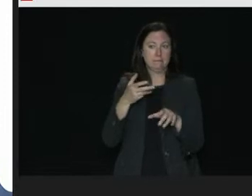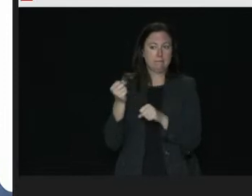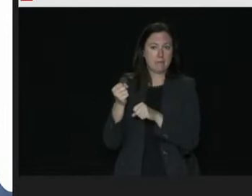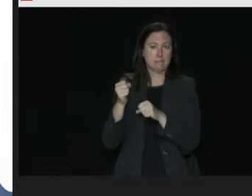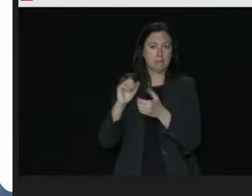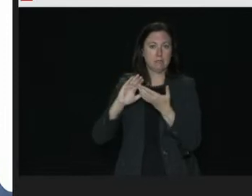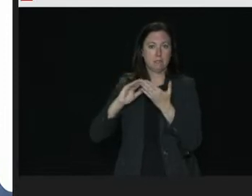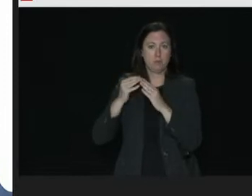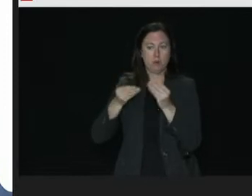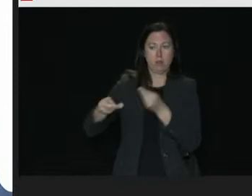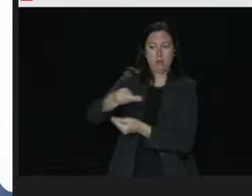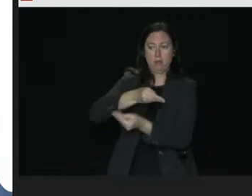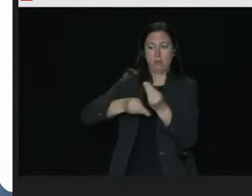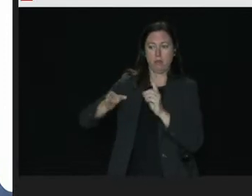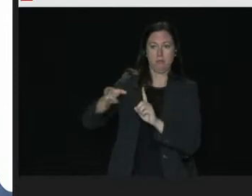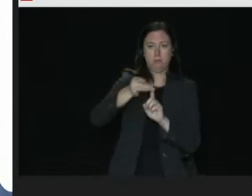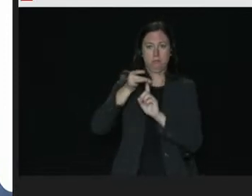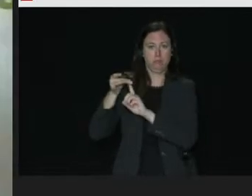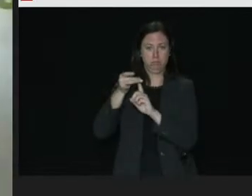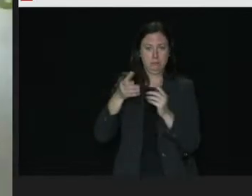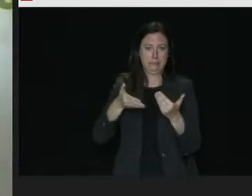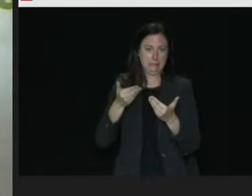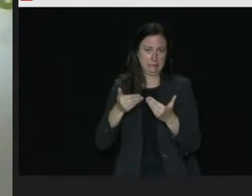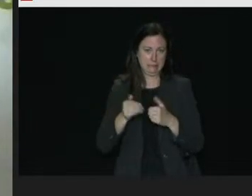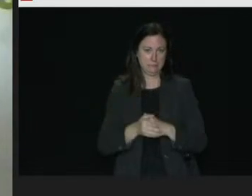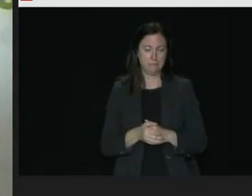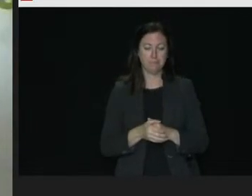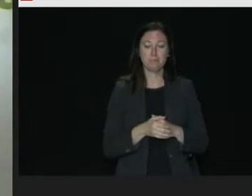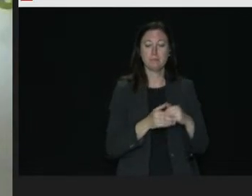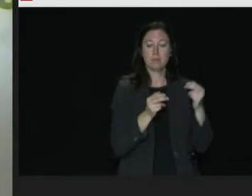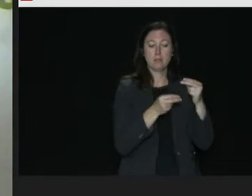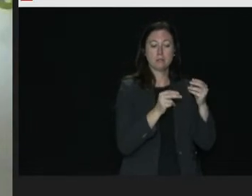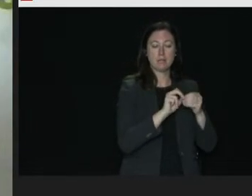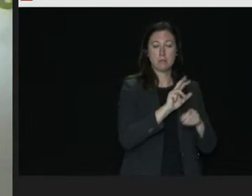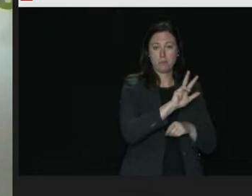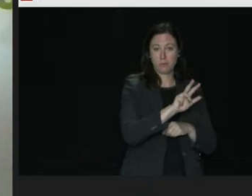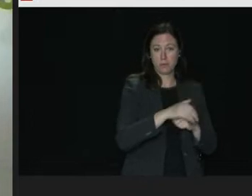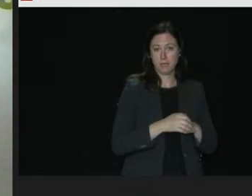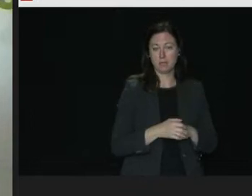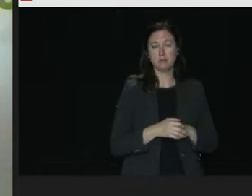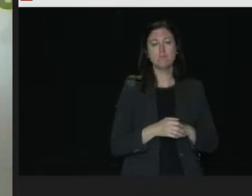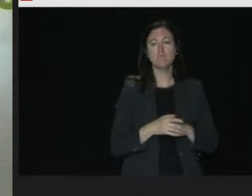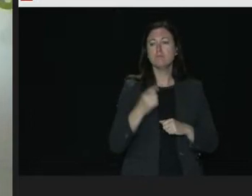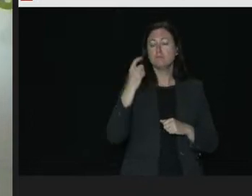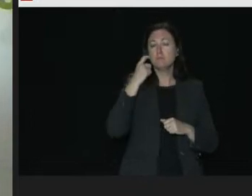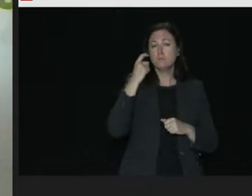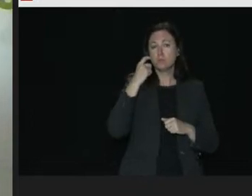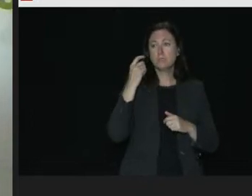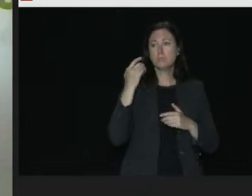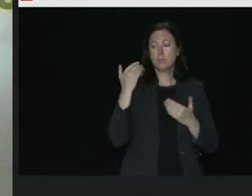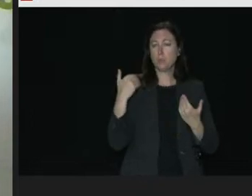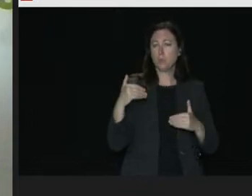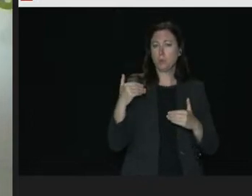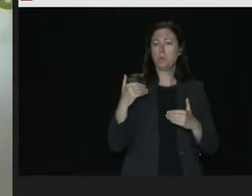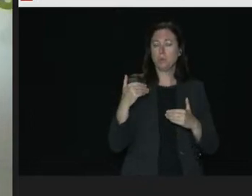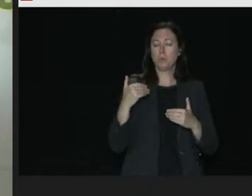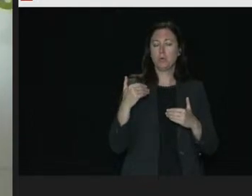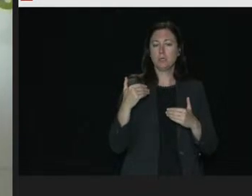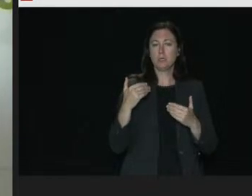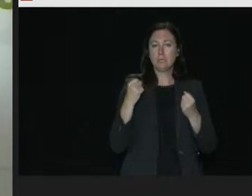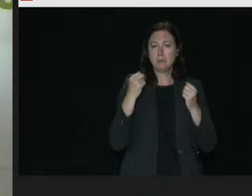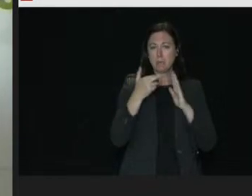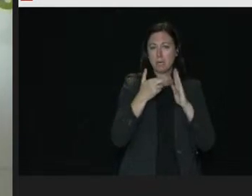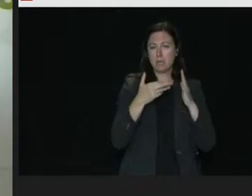community spread. Slide 3. In recent days, following weeks of tightening public